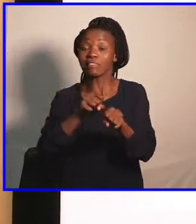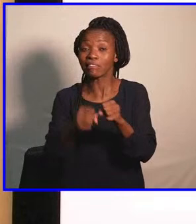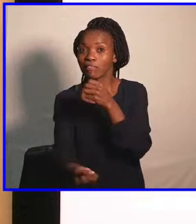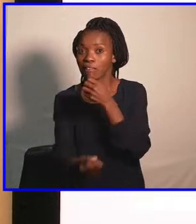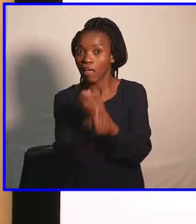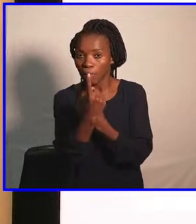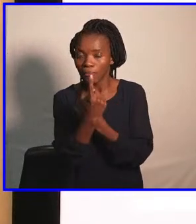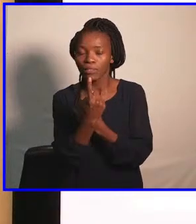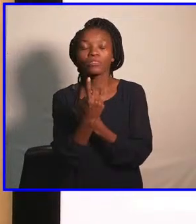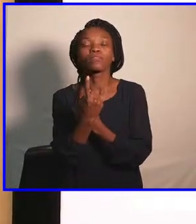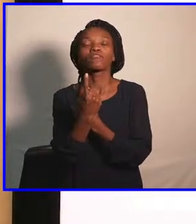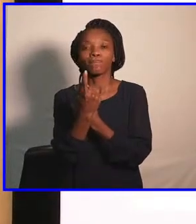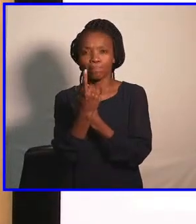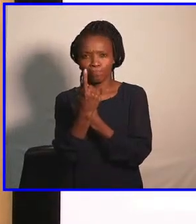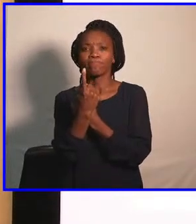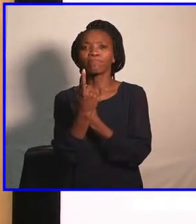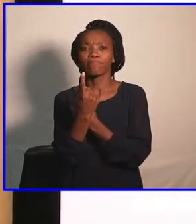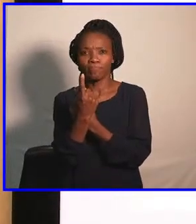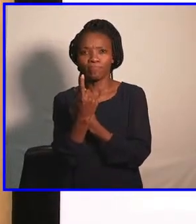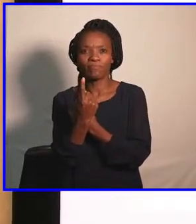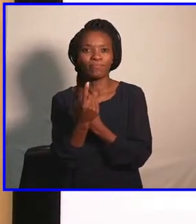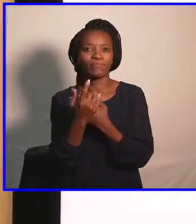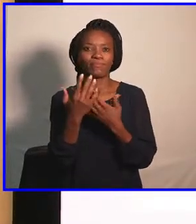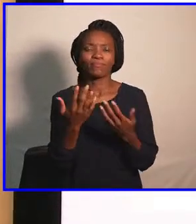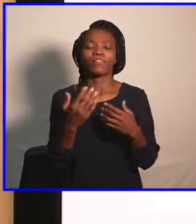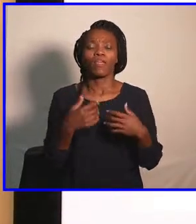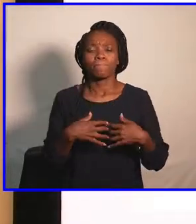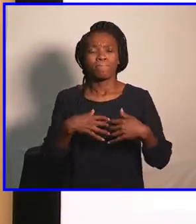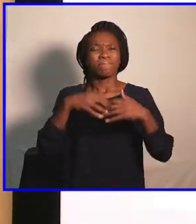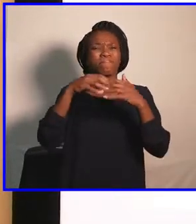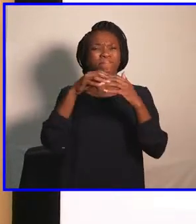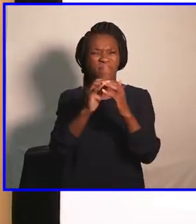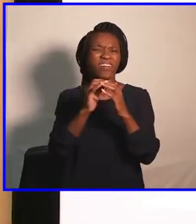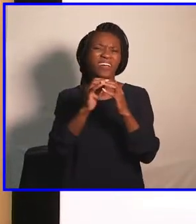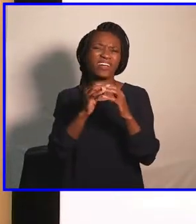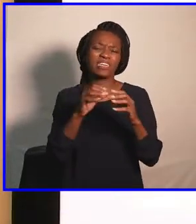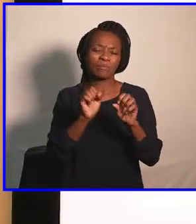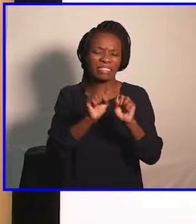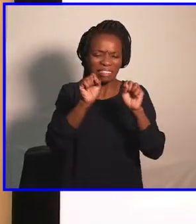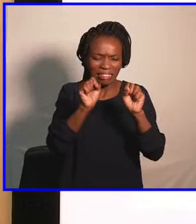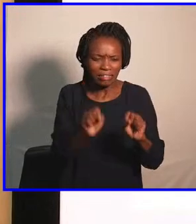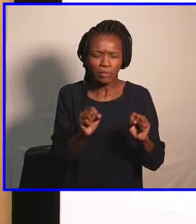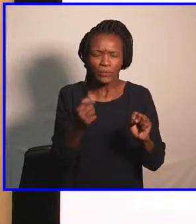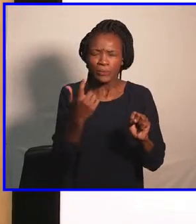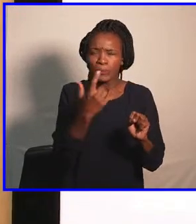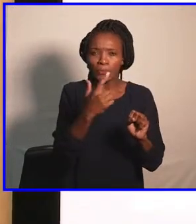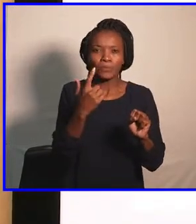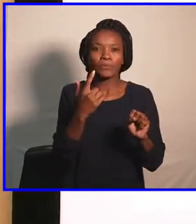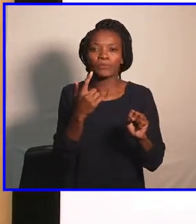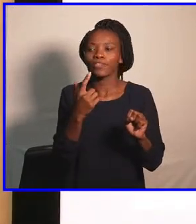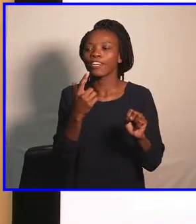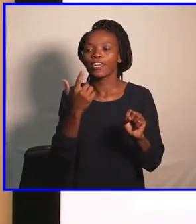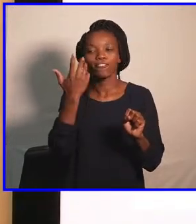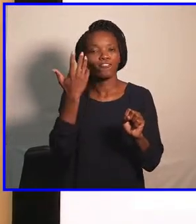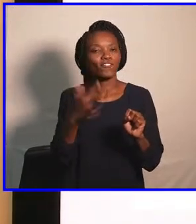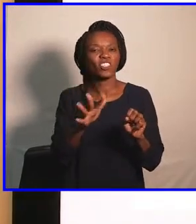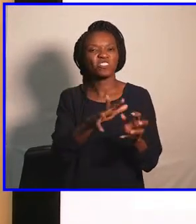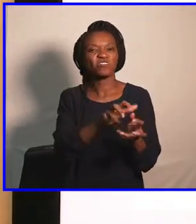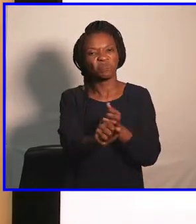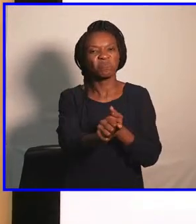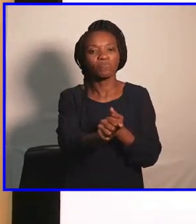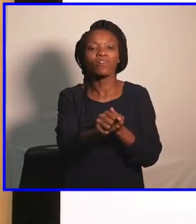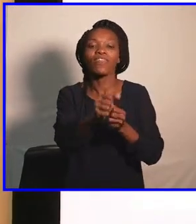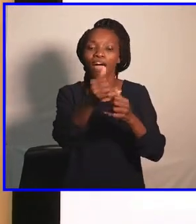up a creme de la creme system, and that was destroyed. And it has